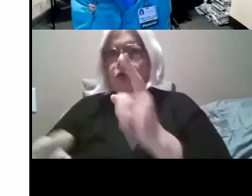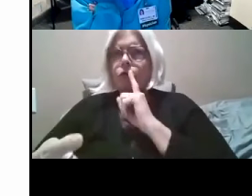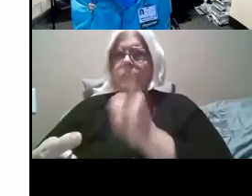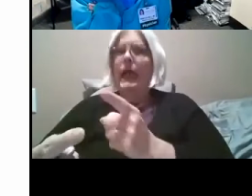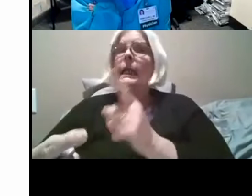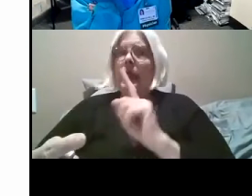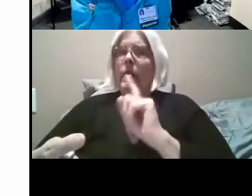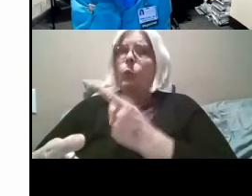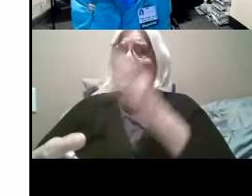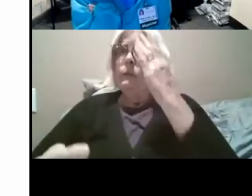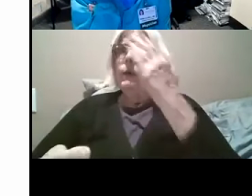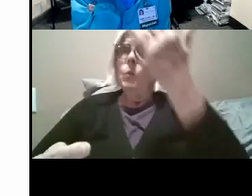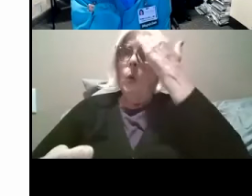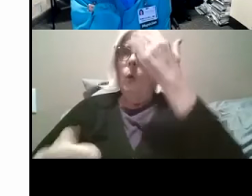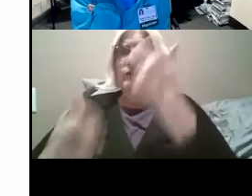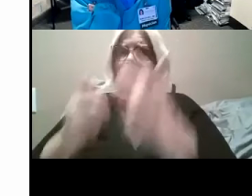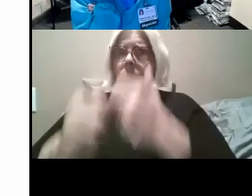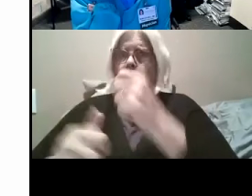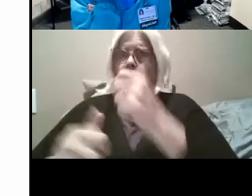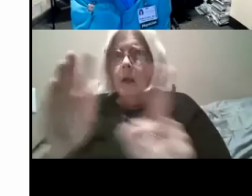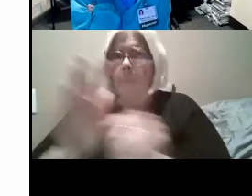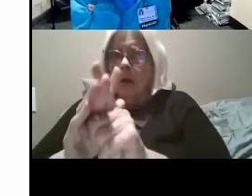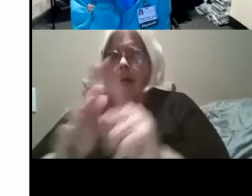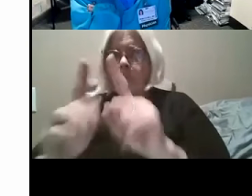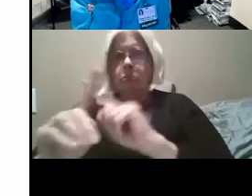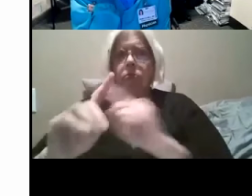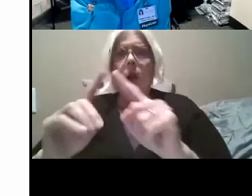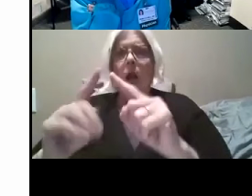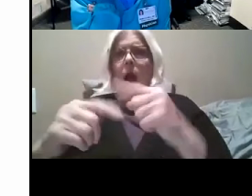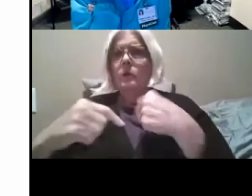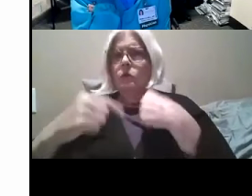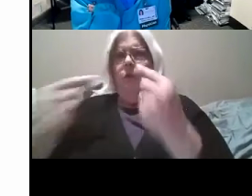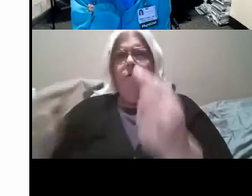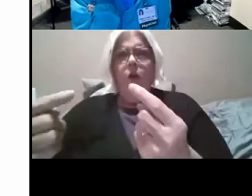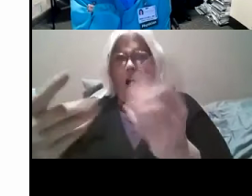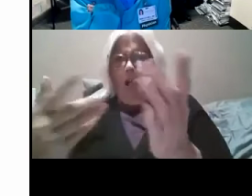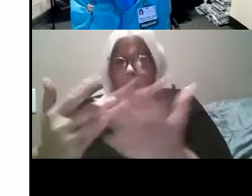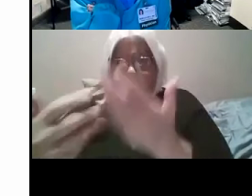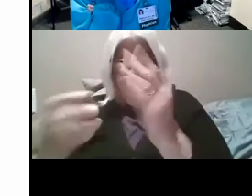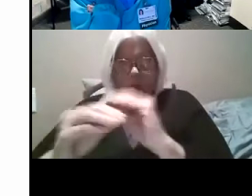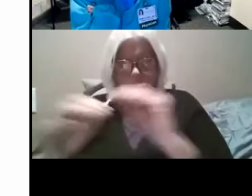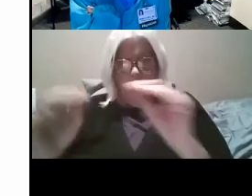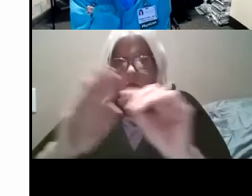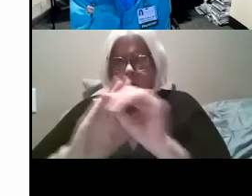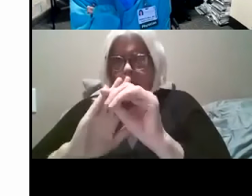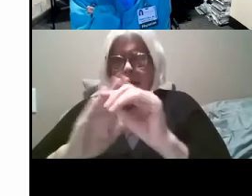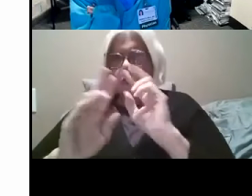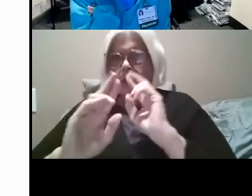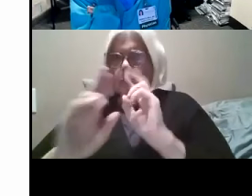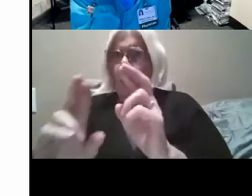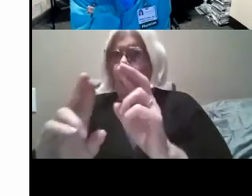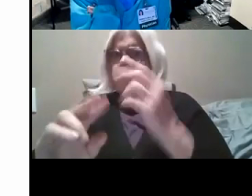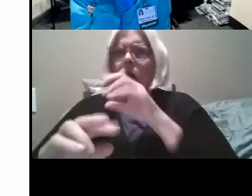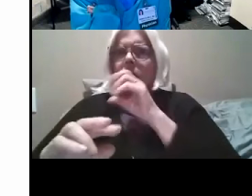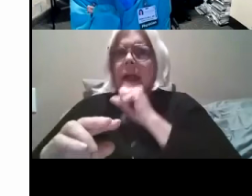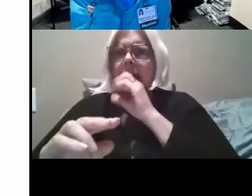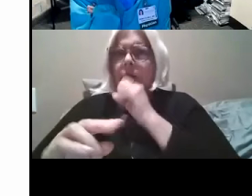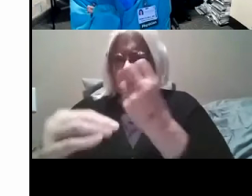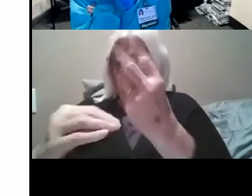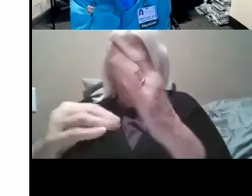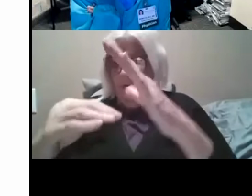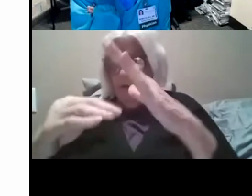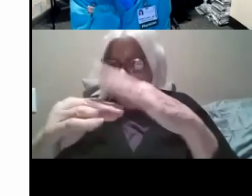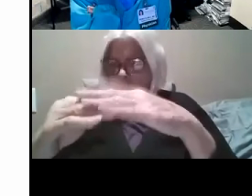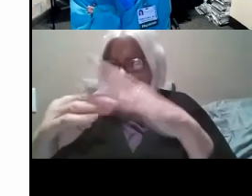has for ages 12, or very minimal has for ages 12 and up. And it is just remarkable that we